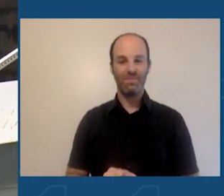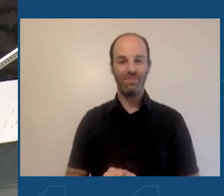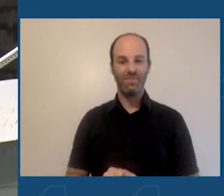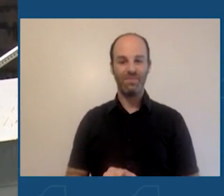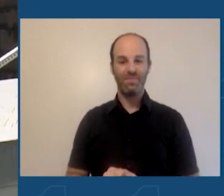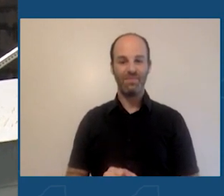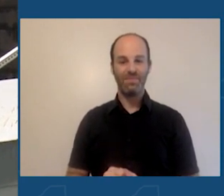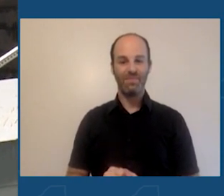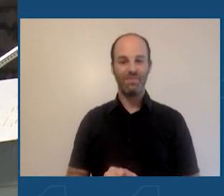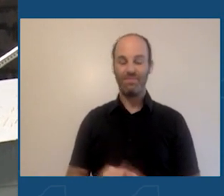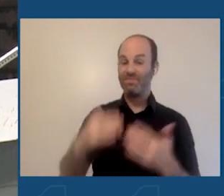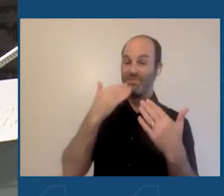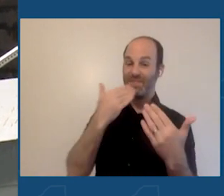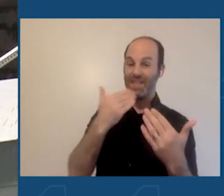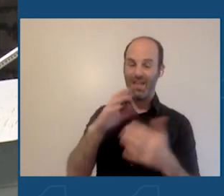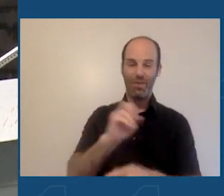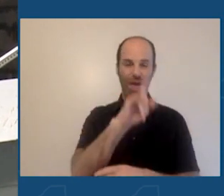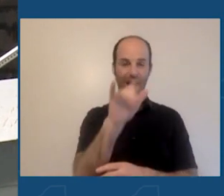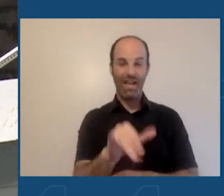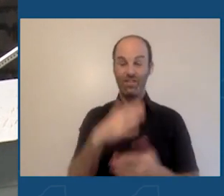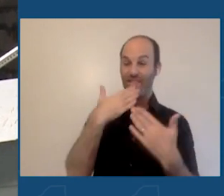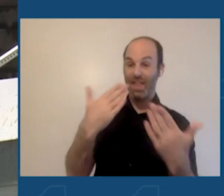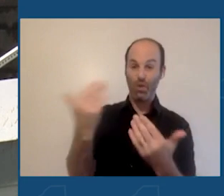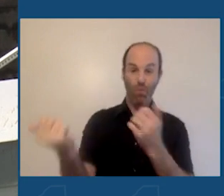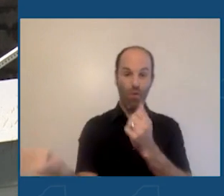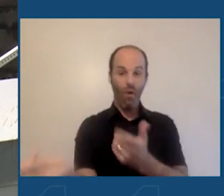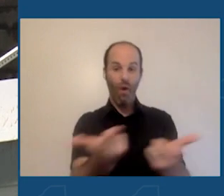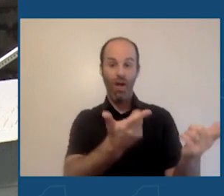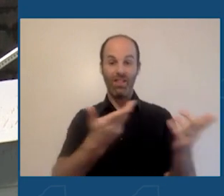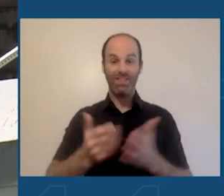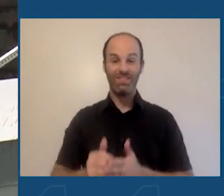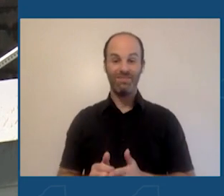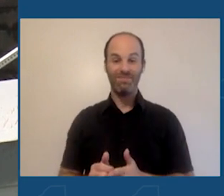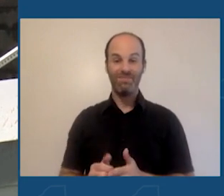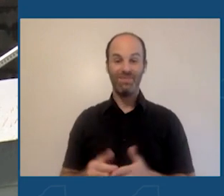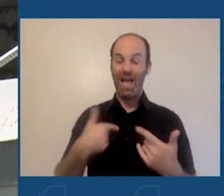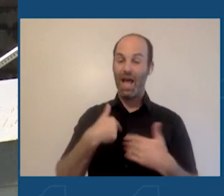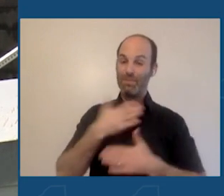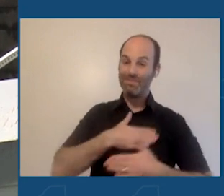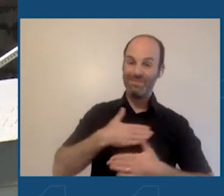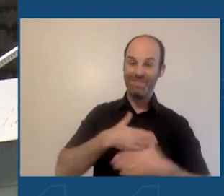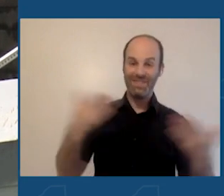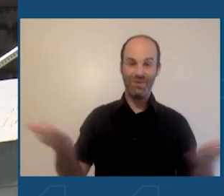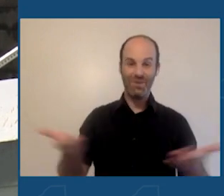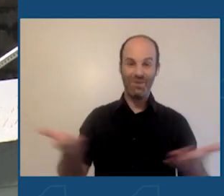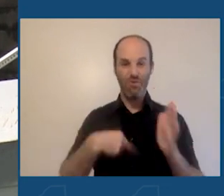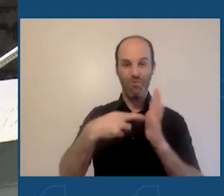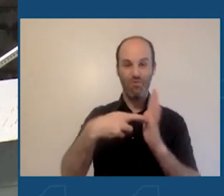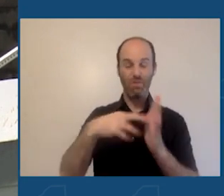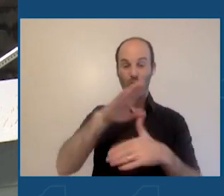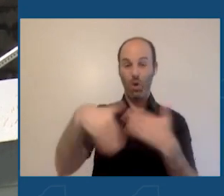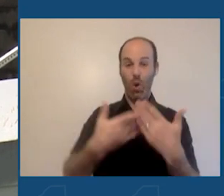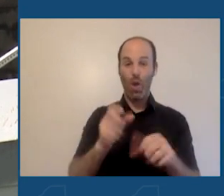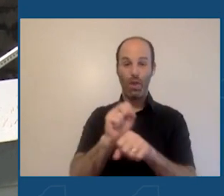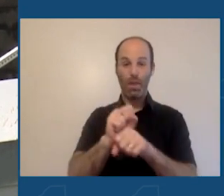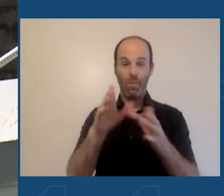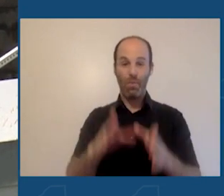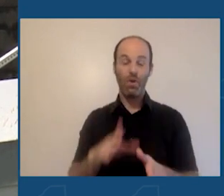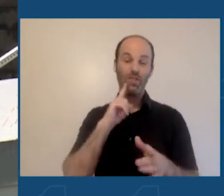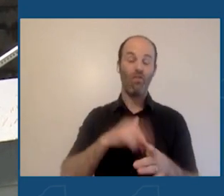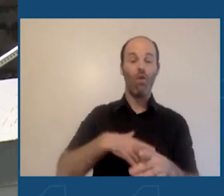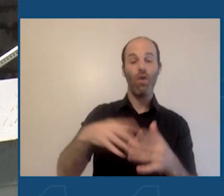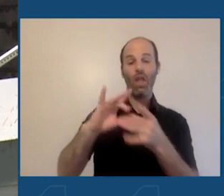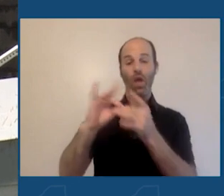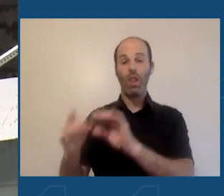Yeah, thanks, Ashley. Thanks, everyone. It's my pleasure to be here representing all the employees of the Olympic Authority, and I